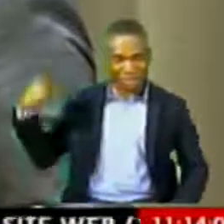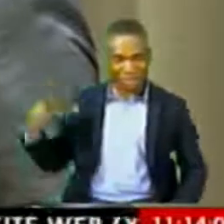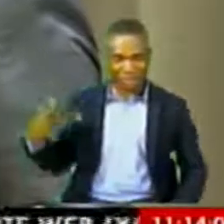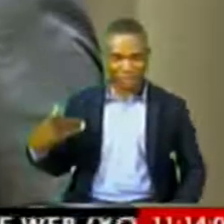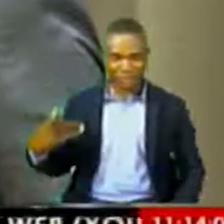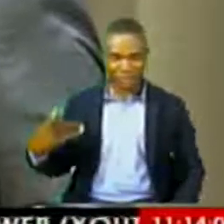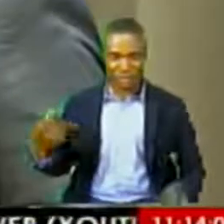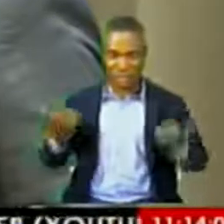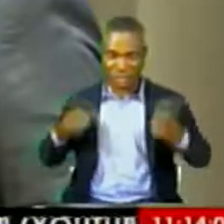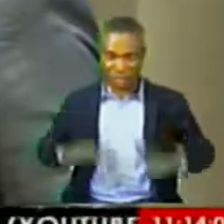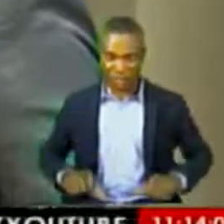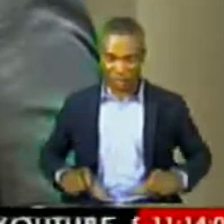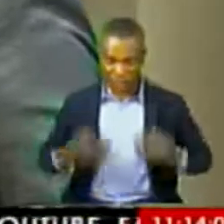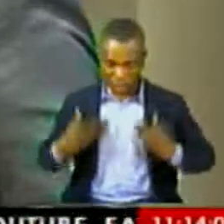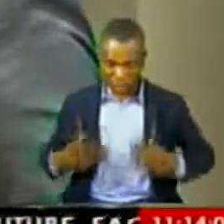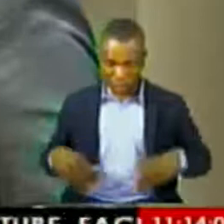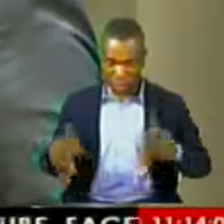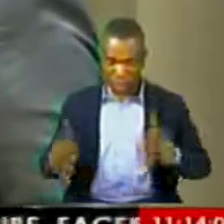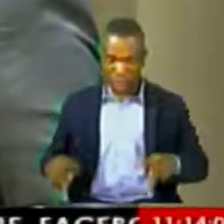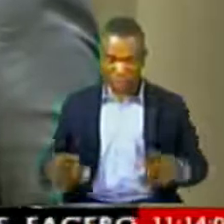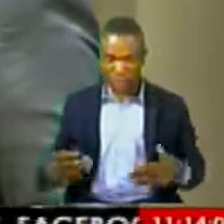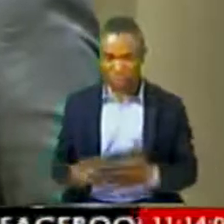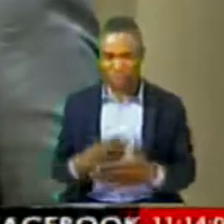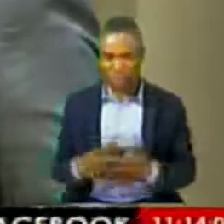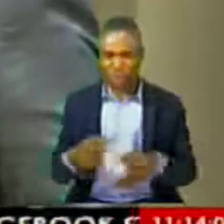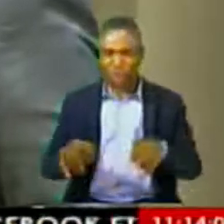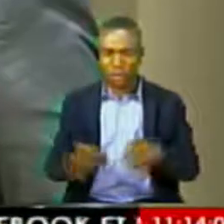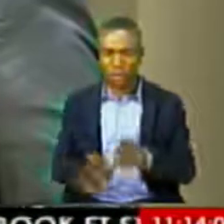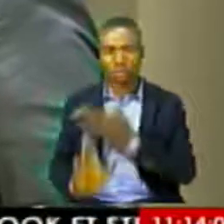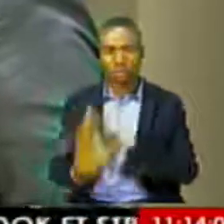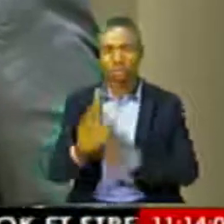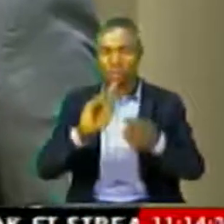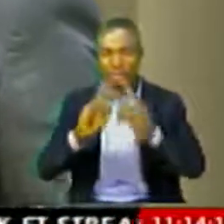The old man supposed to move.